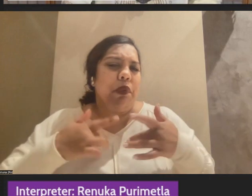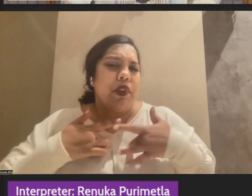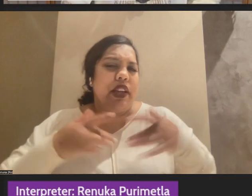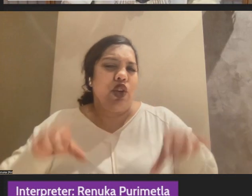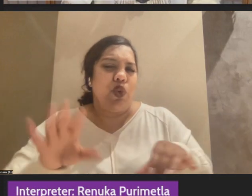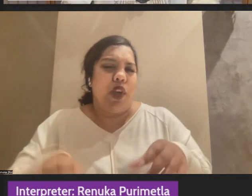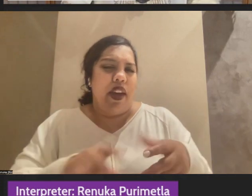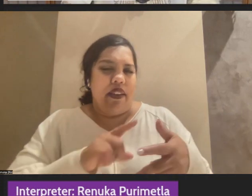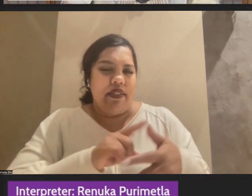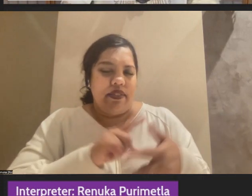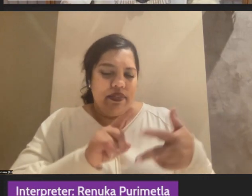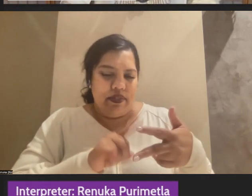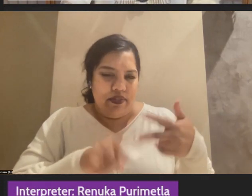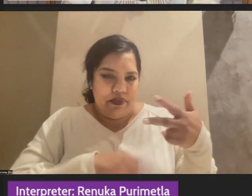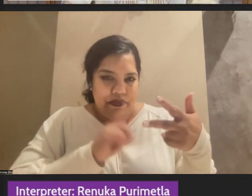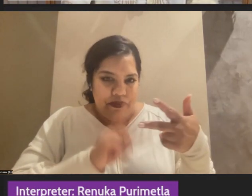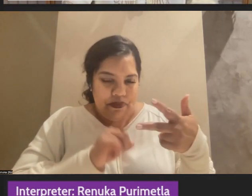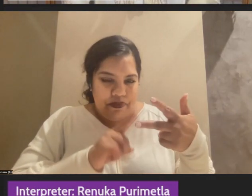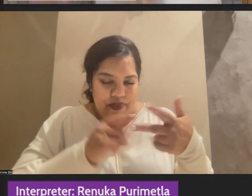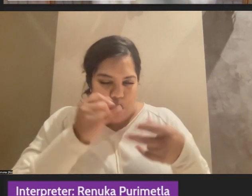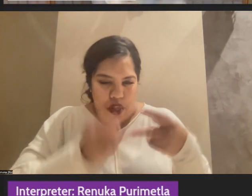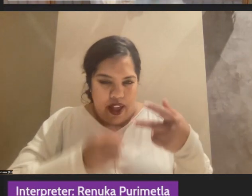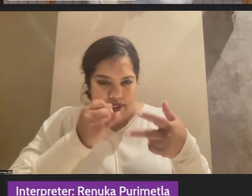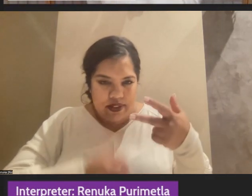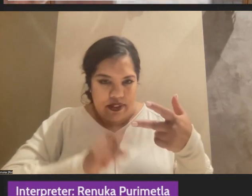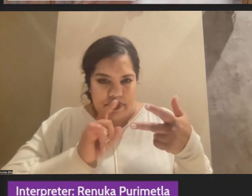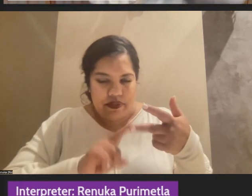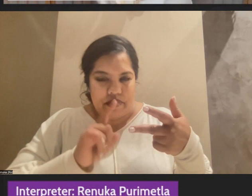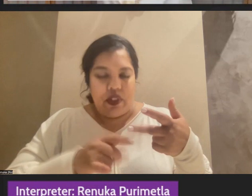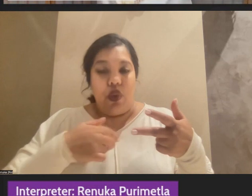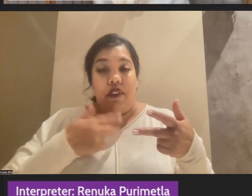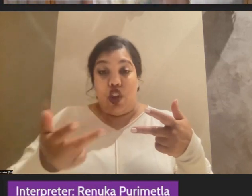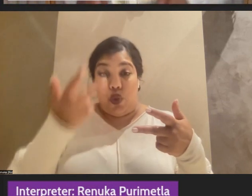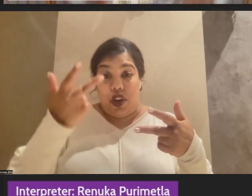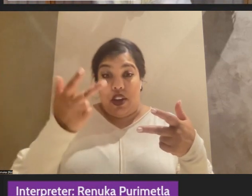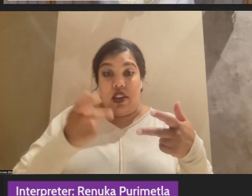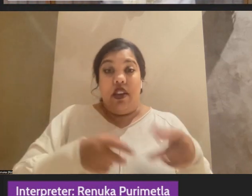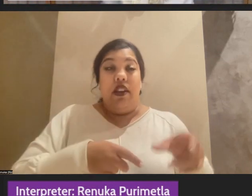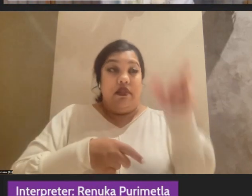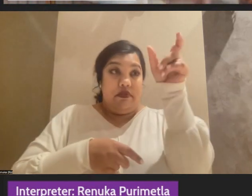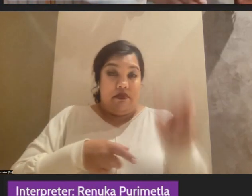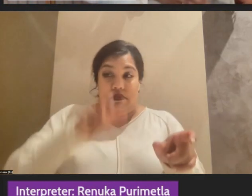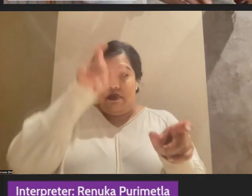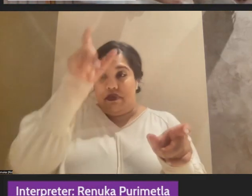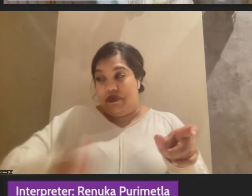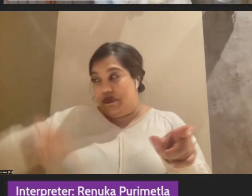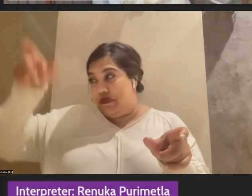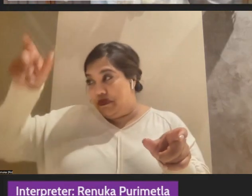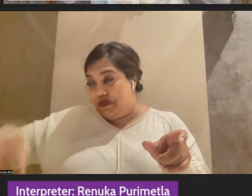And then lastly, if there were three columns, the possible, the probable, the